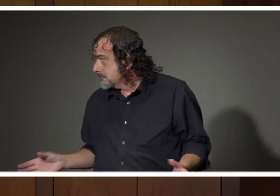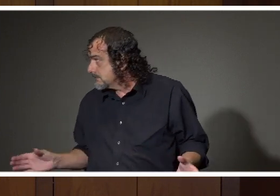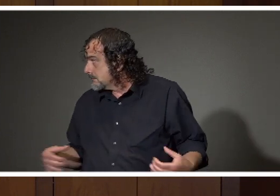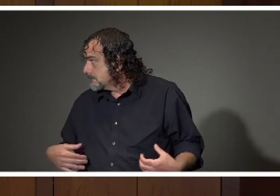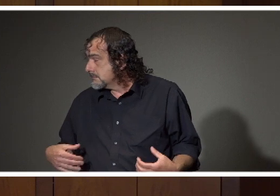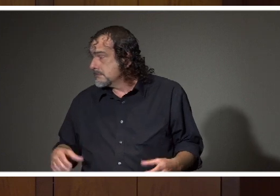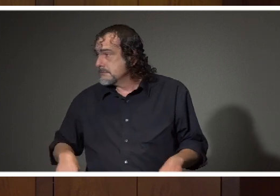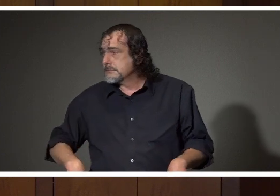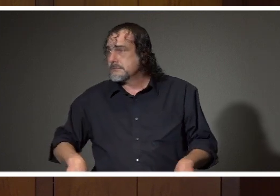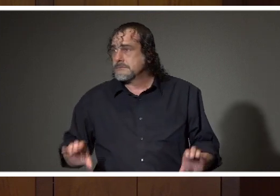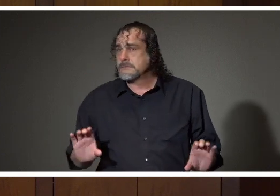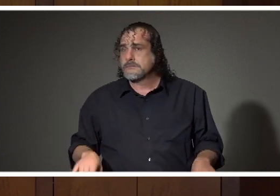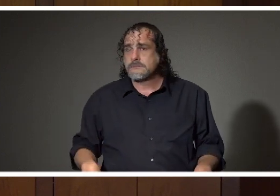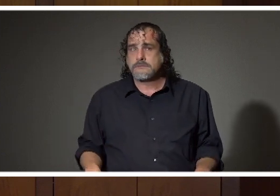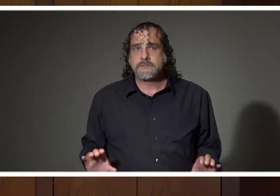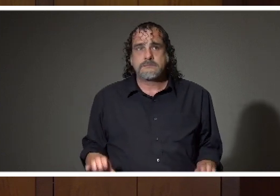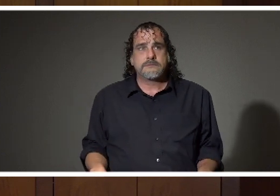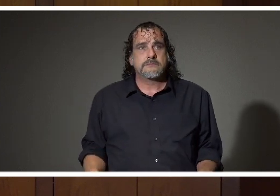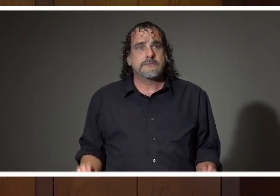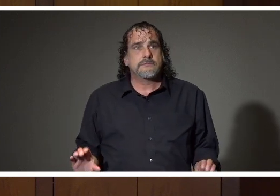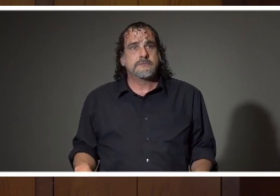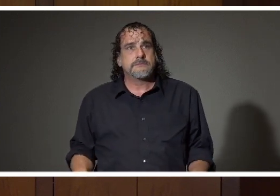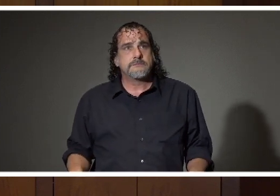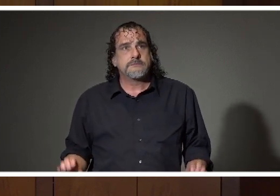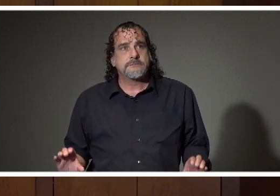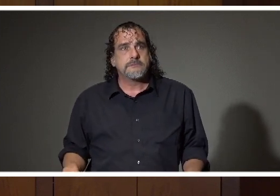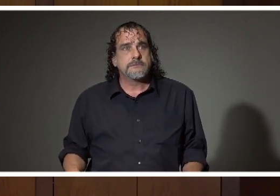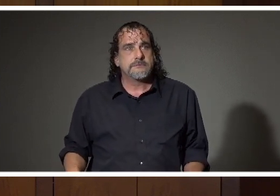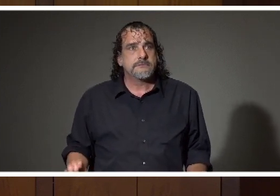Oh, we understand. No, you didn't. No, you didn't.